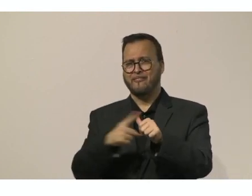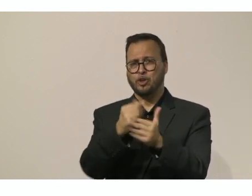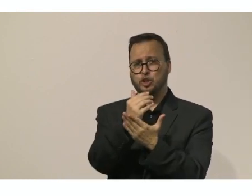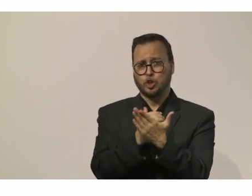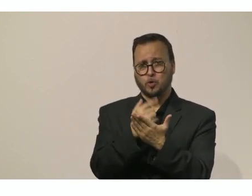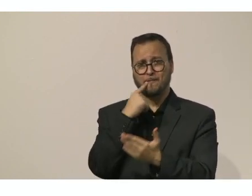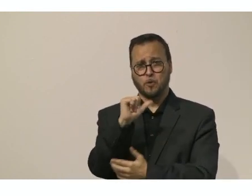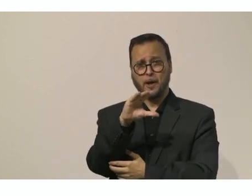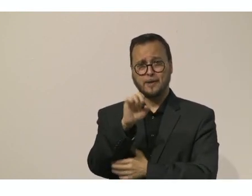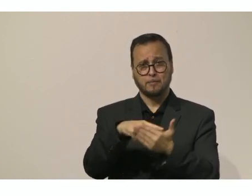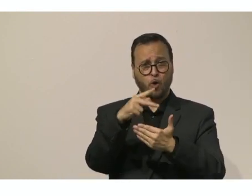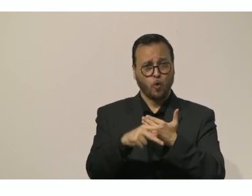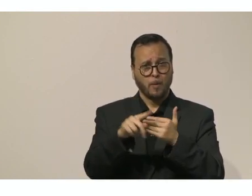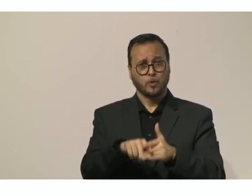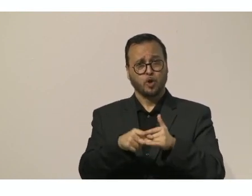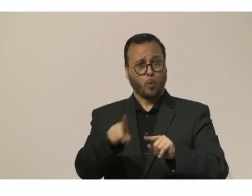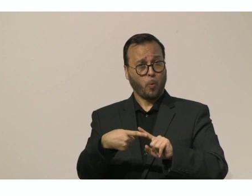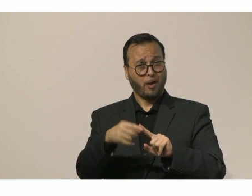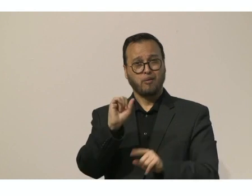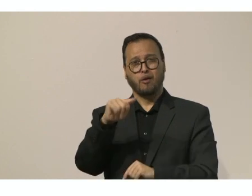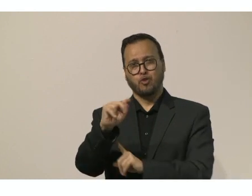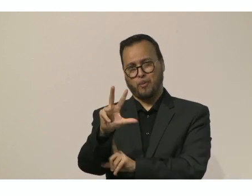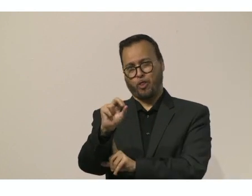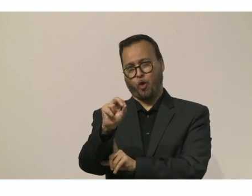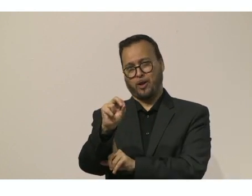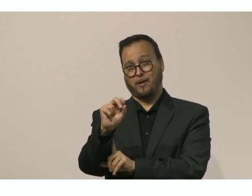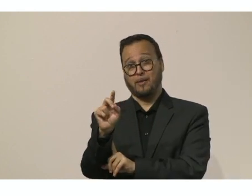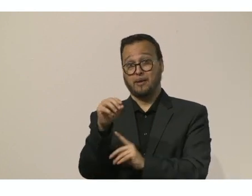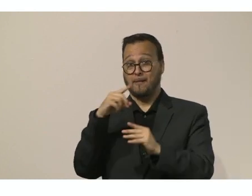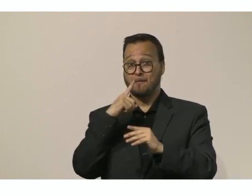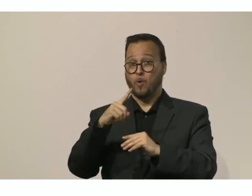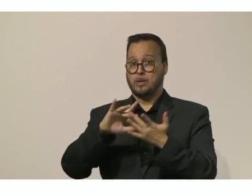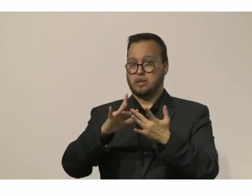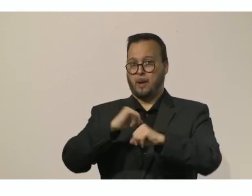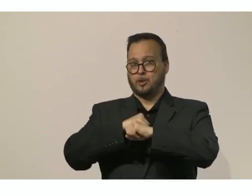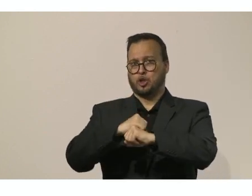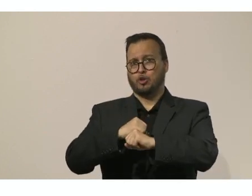ACE programming will start October 30th in cybersecurity.